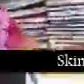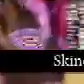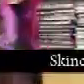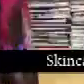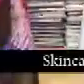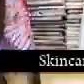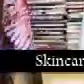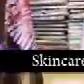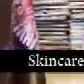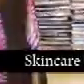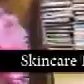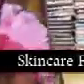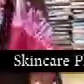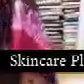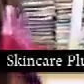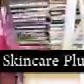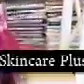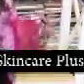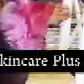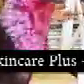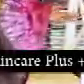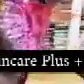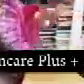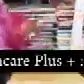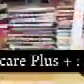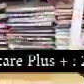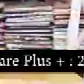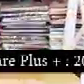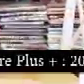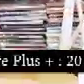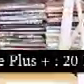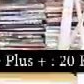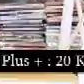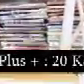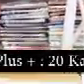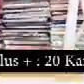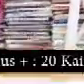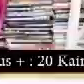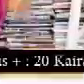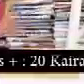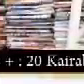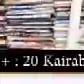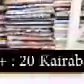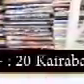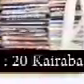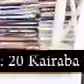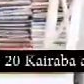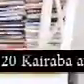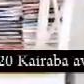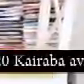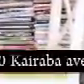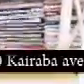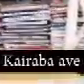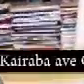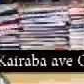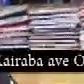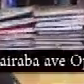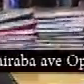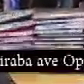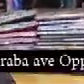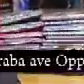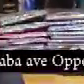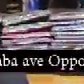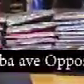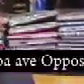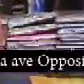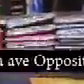lañ def ñoo ñëw ak yéen rek Skincare Plus nara jàkkaarloo ak yéen waxtaan ak yéen tuuti rek si suñu tube suñu baax emuñ